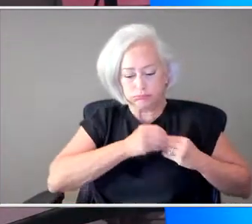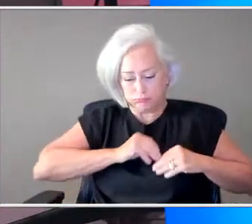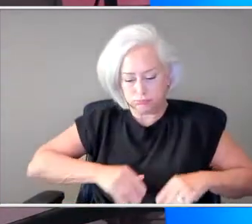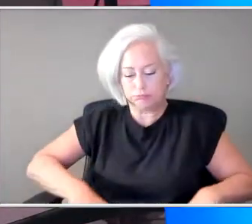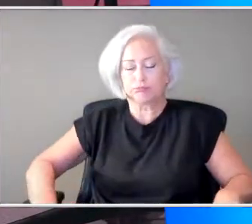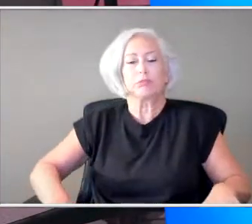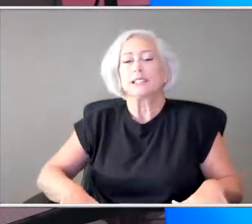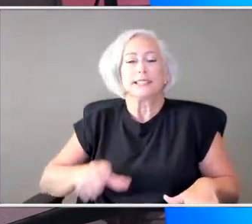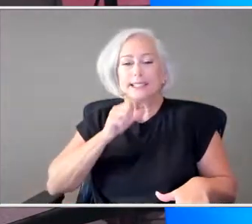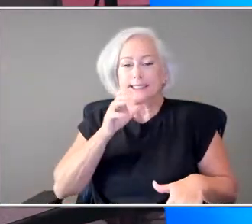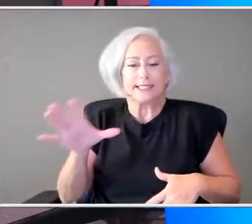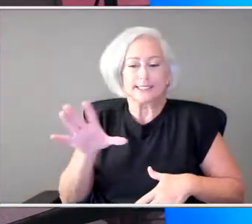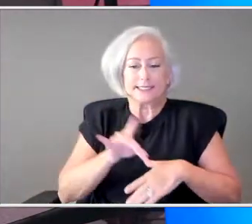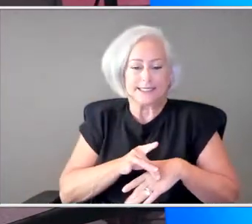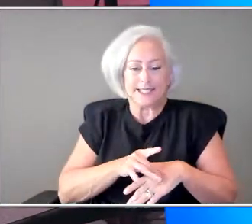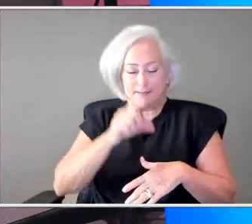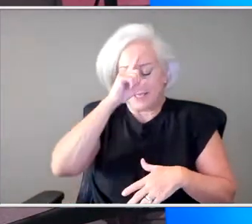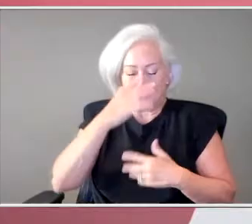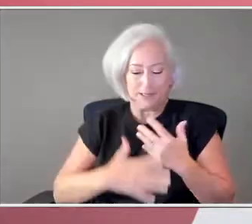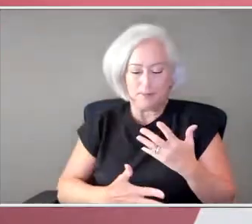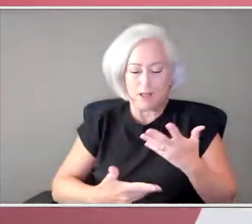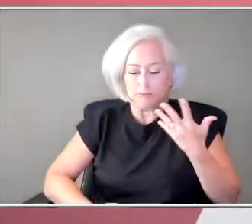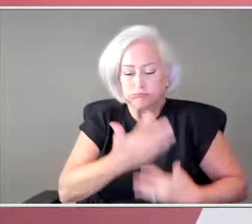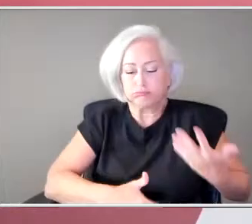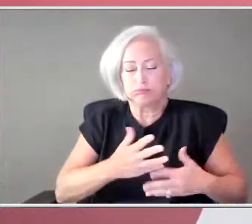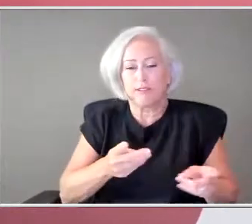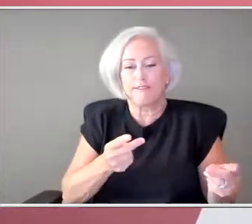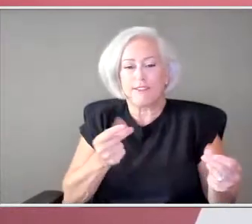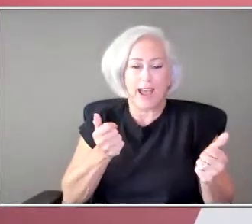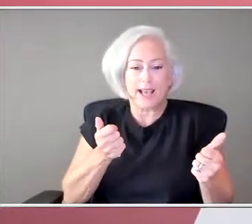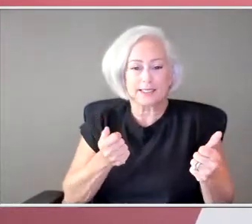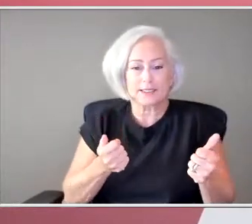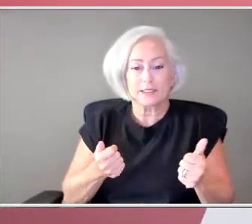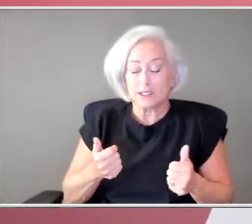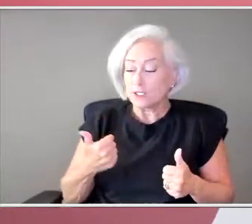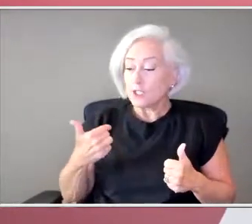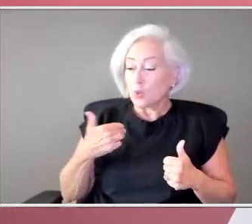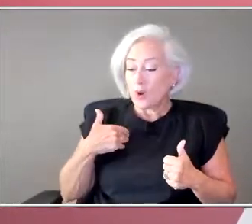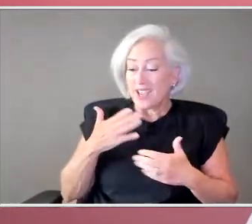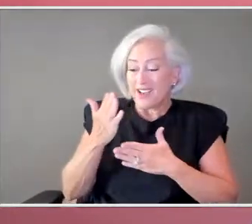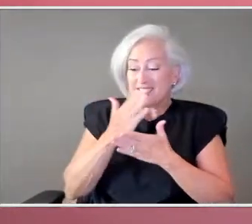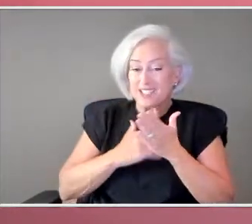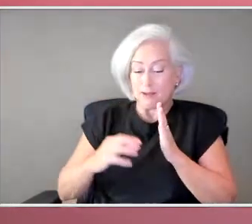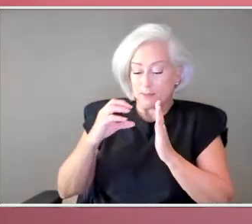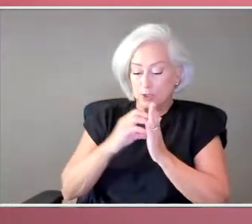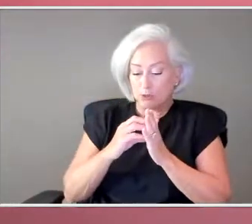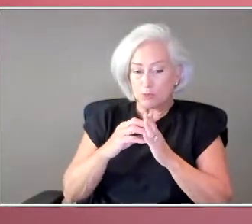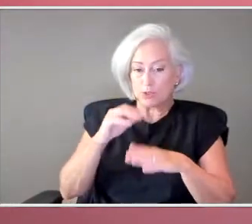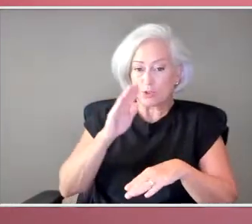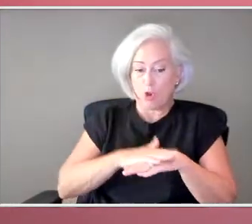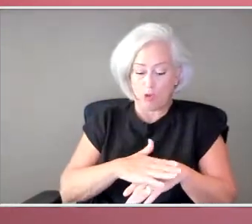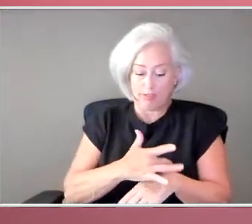are primary tumors into the heart that are rare. They're mostly on the right side, sarcoma types.